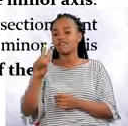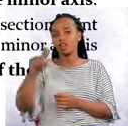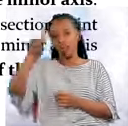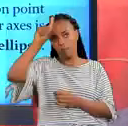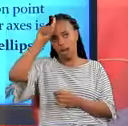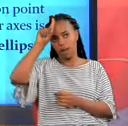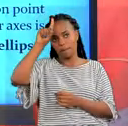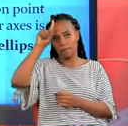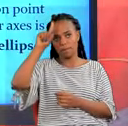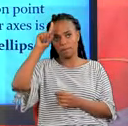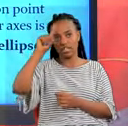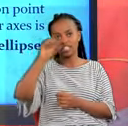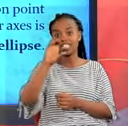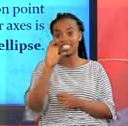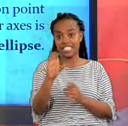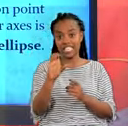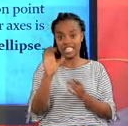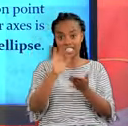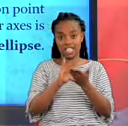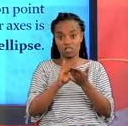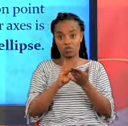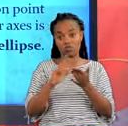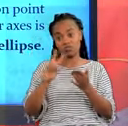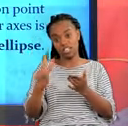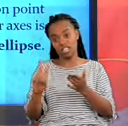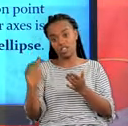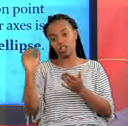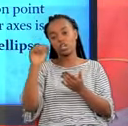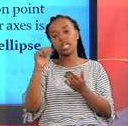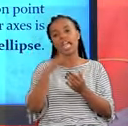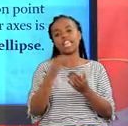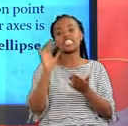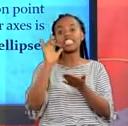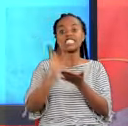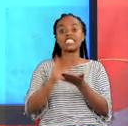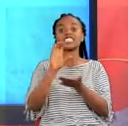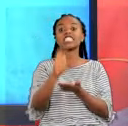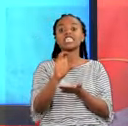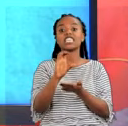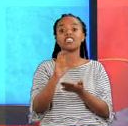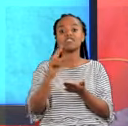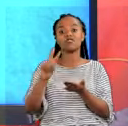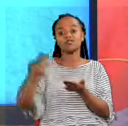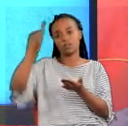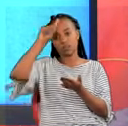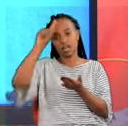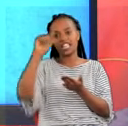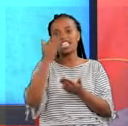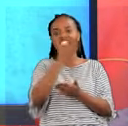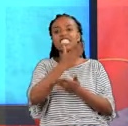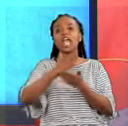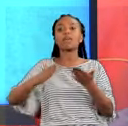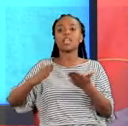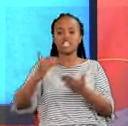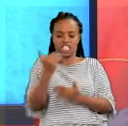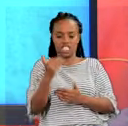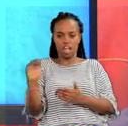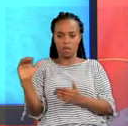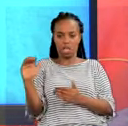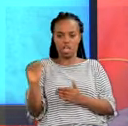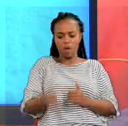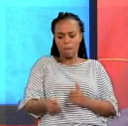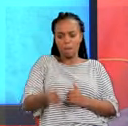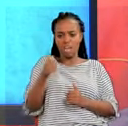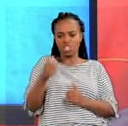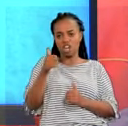one, CV and CV prime, we call them semi-major axis,